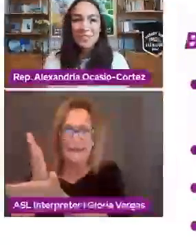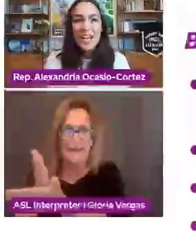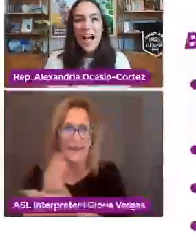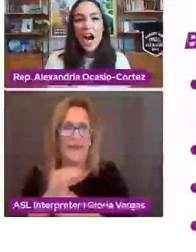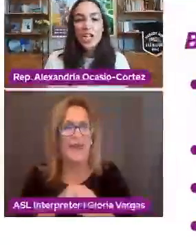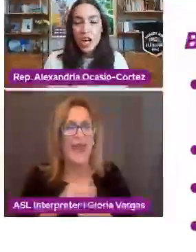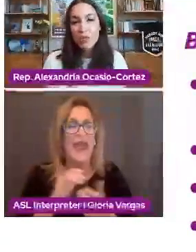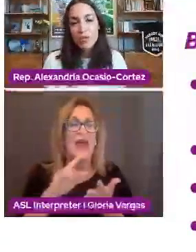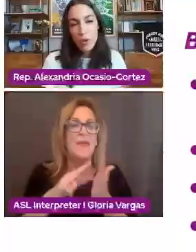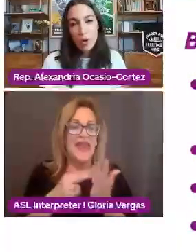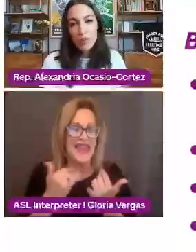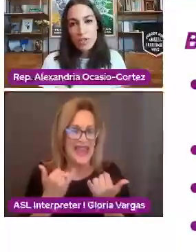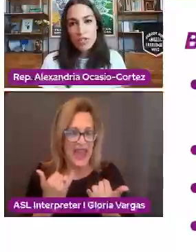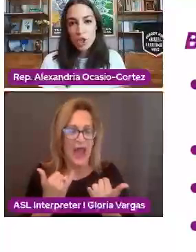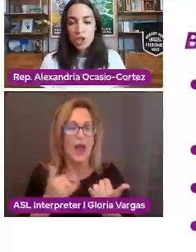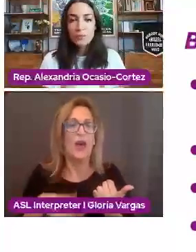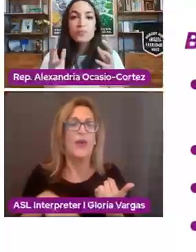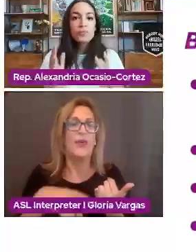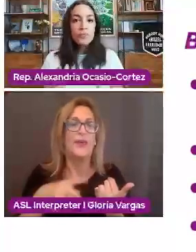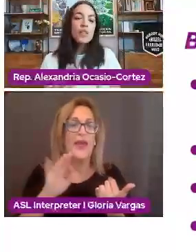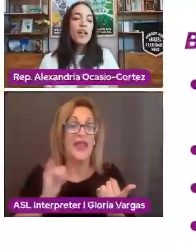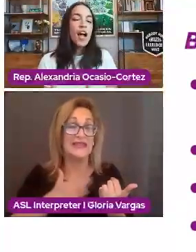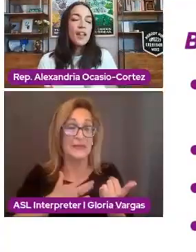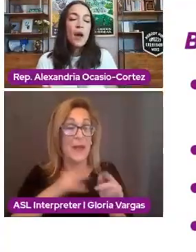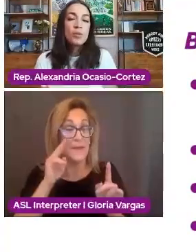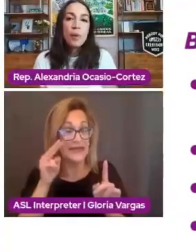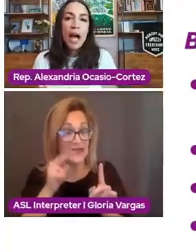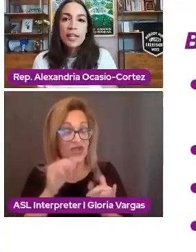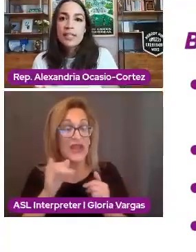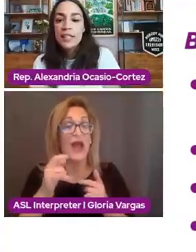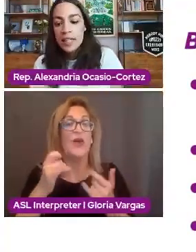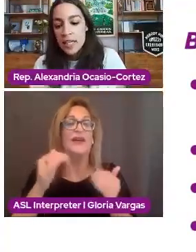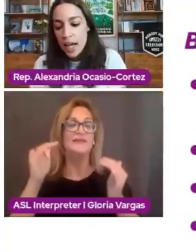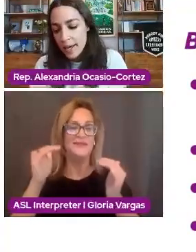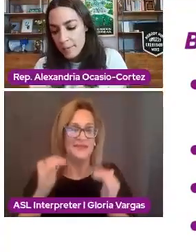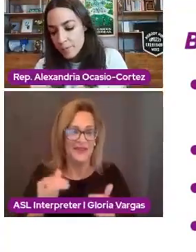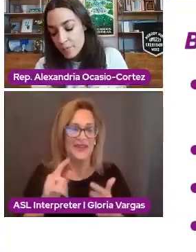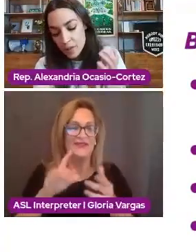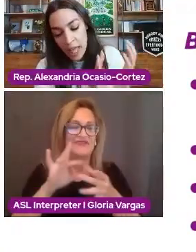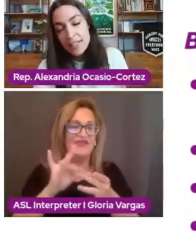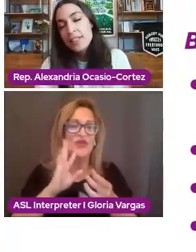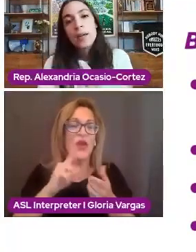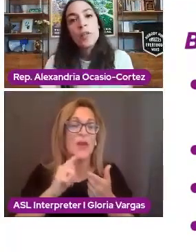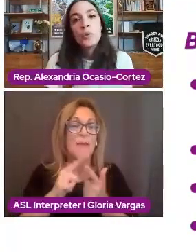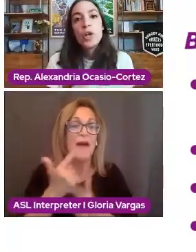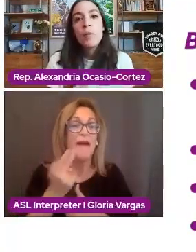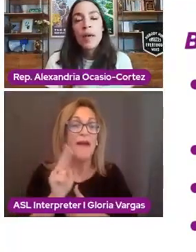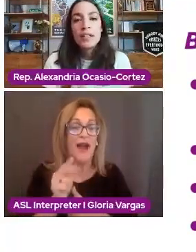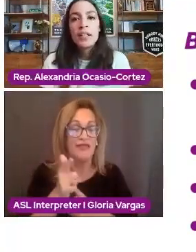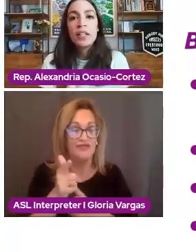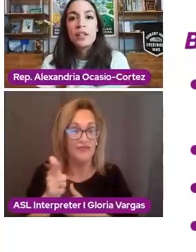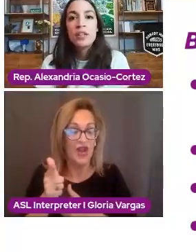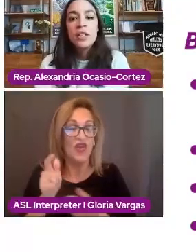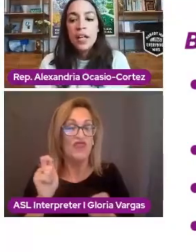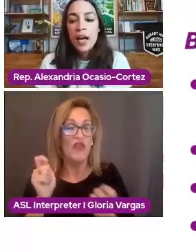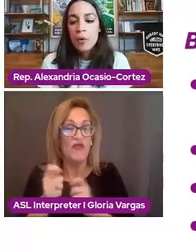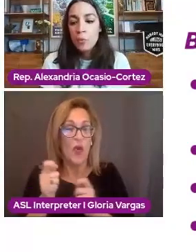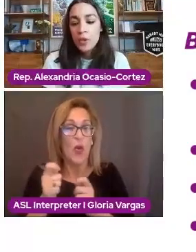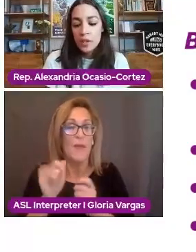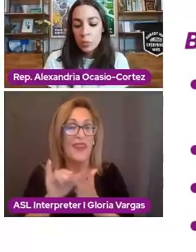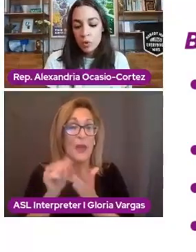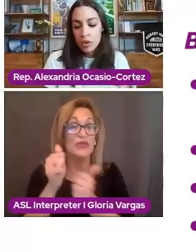on to our gun reform legislation that was passed. Last time that we all met